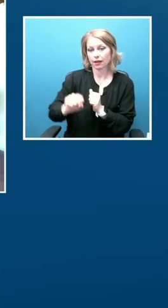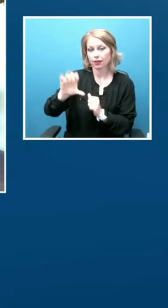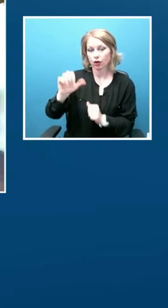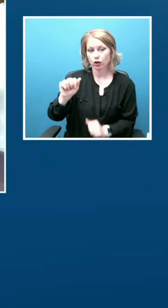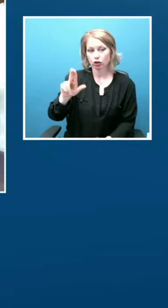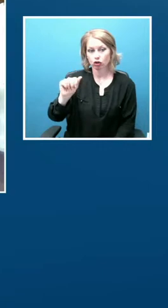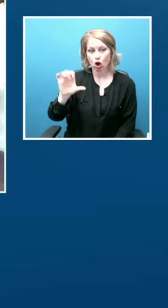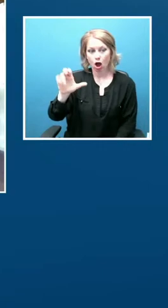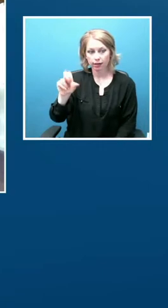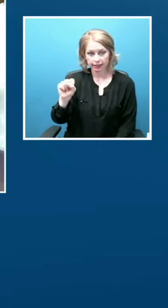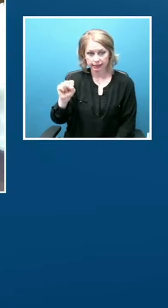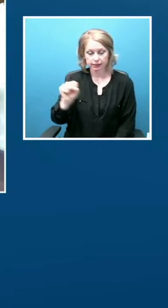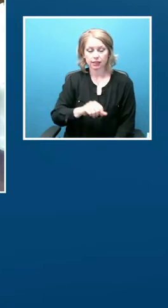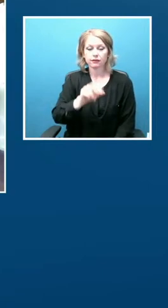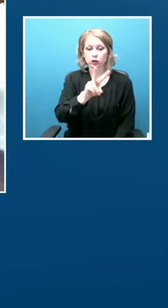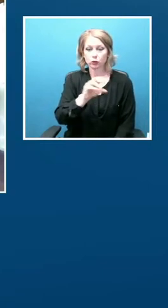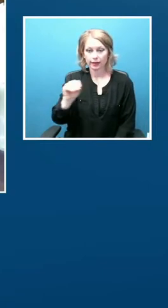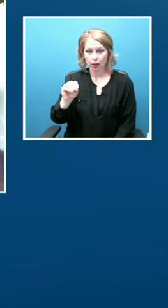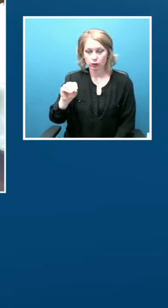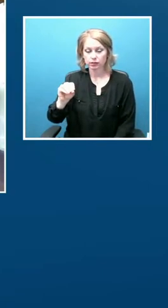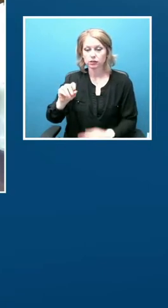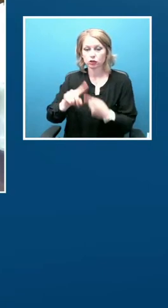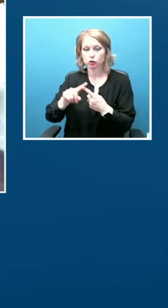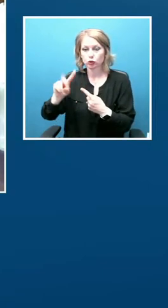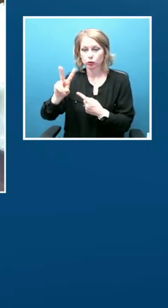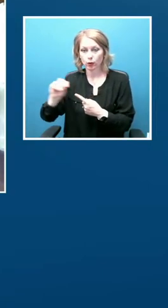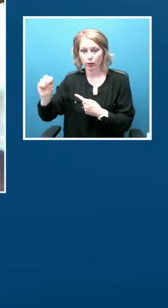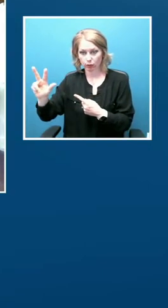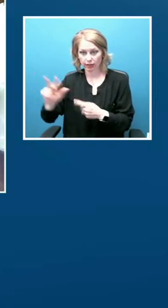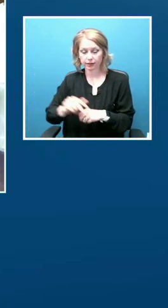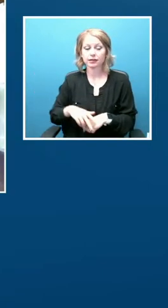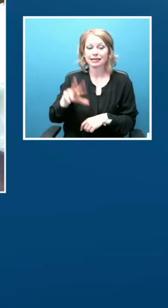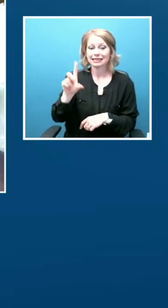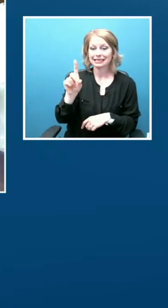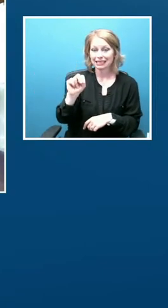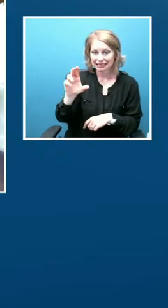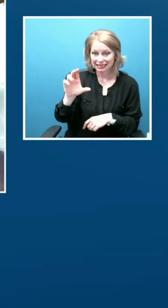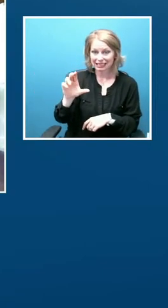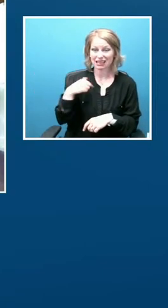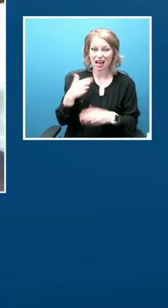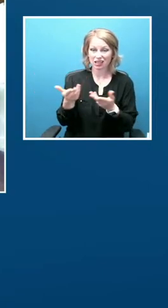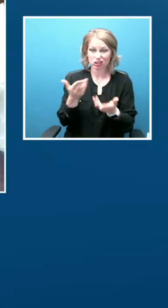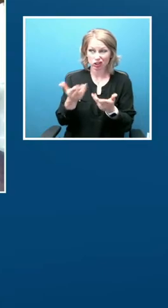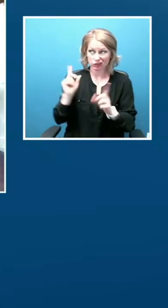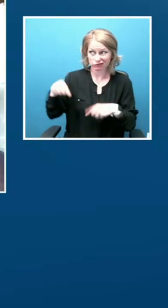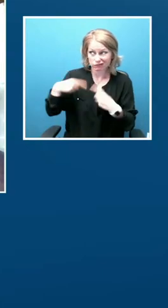to 2003. I've served on the DNC since 2004. I was